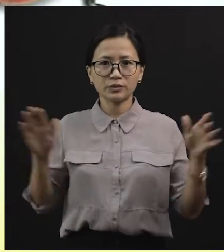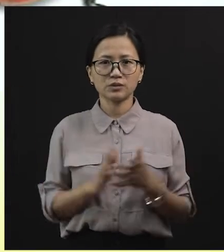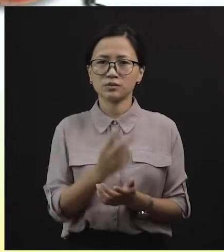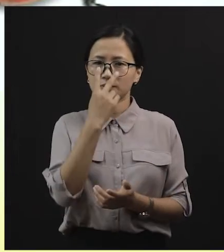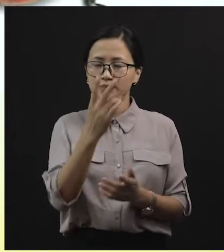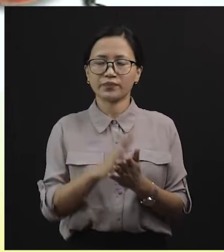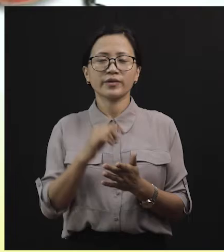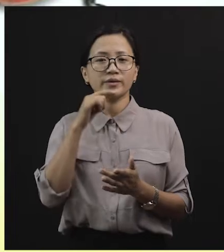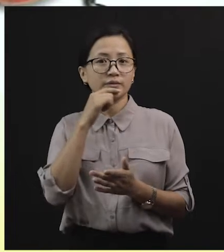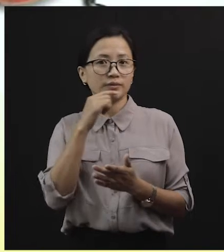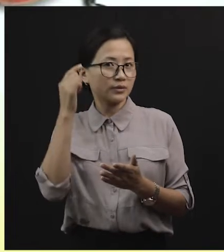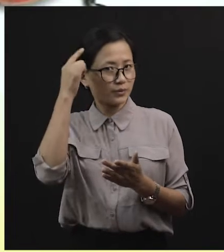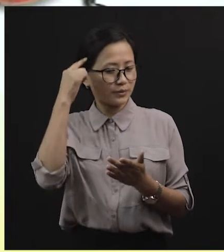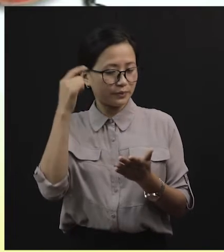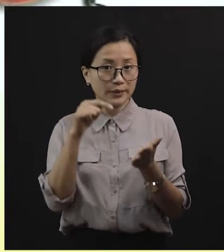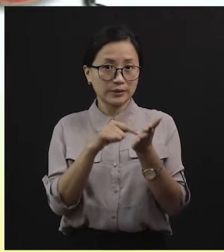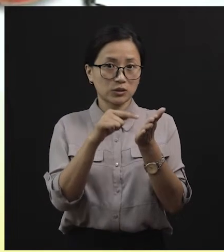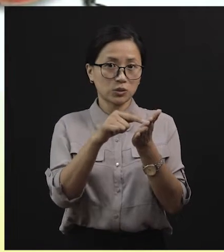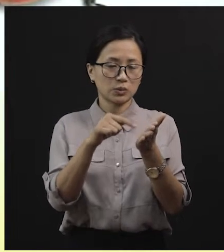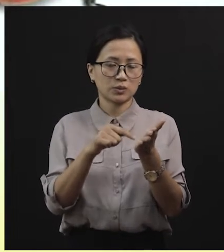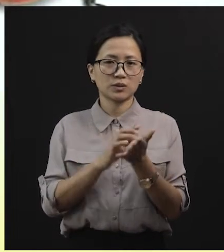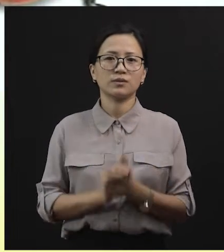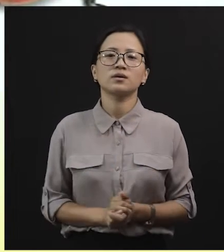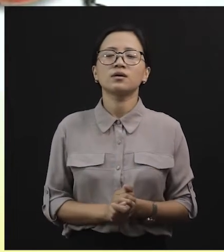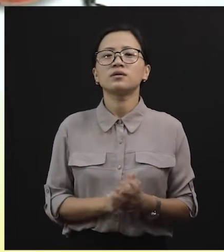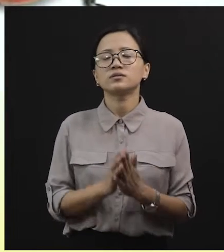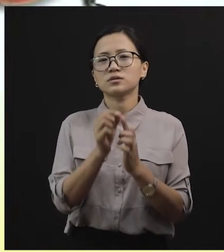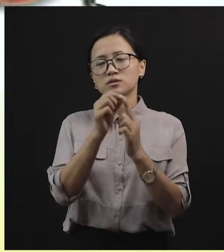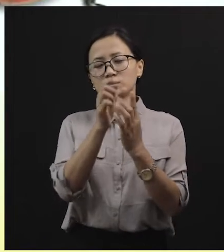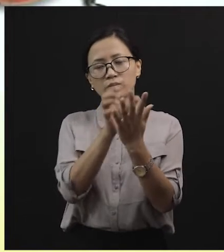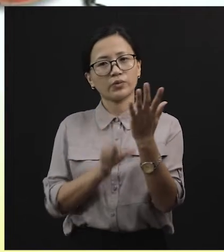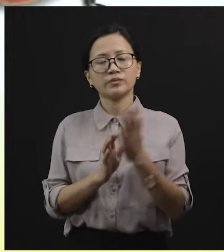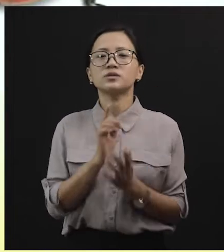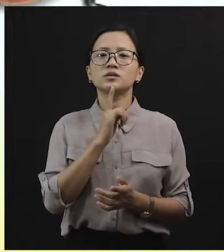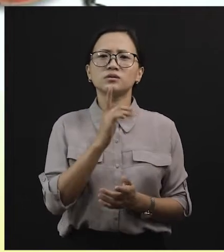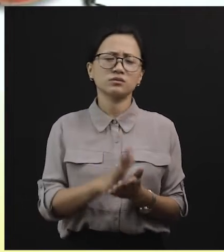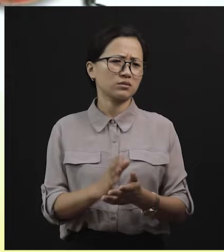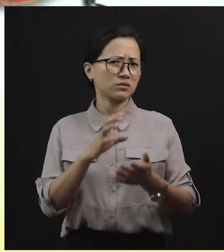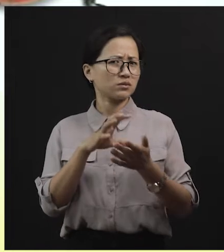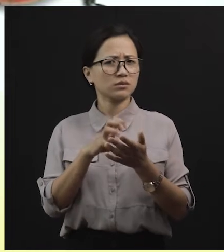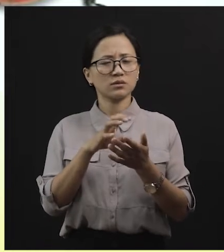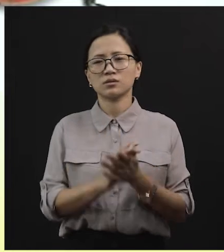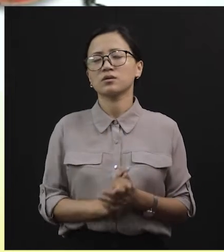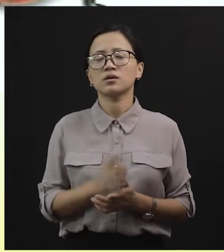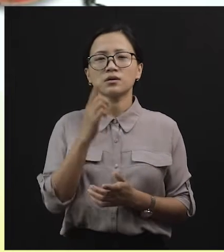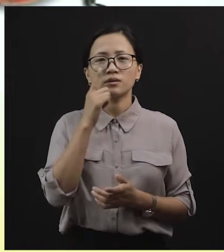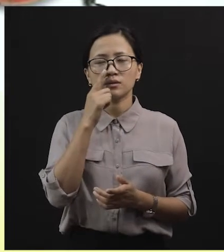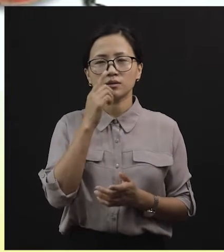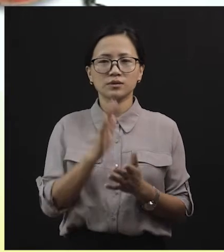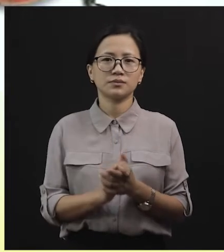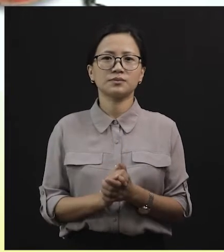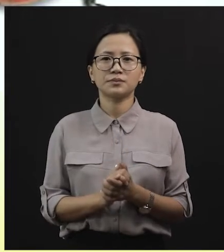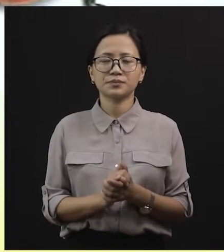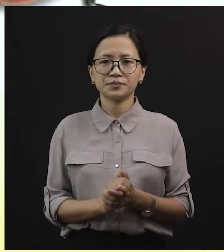ladybird. And the writer of the poem tells us not to hurt the ladybird. Why? Because they also have life.